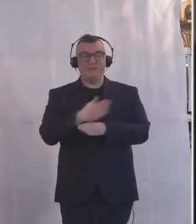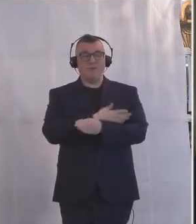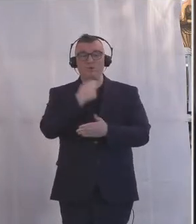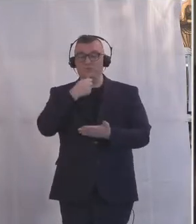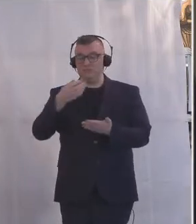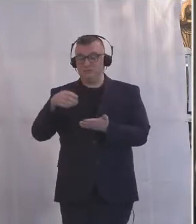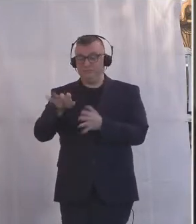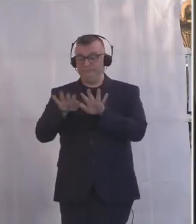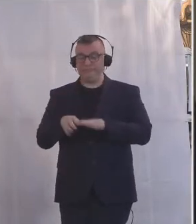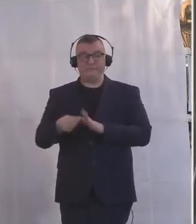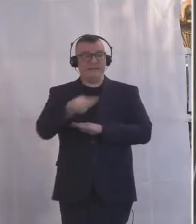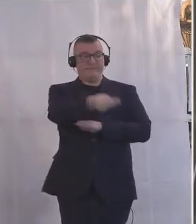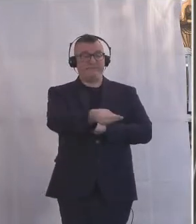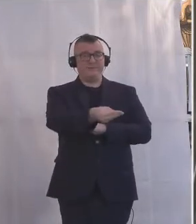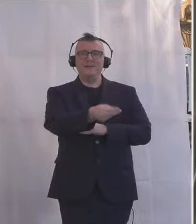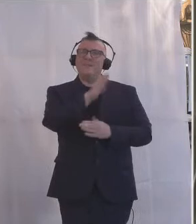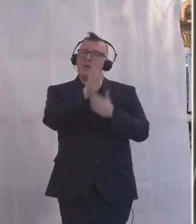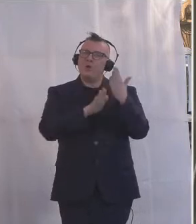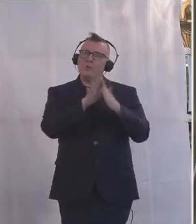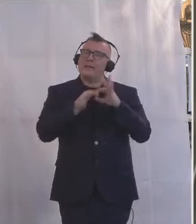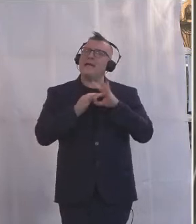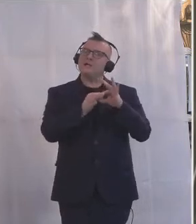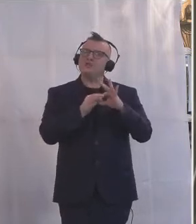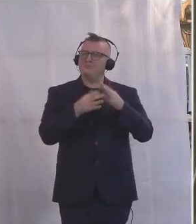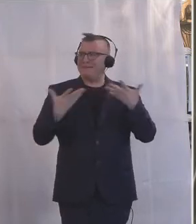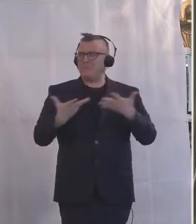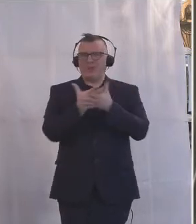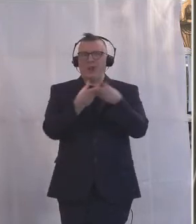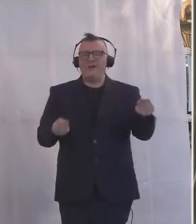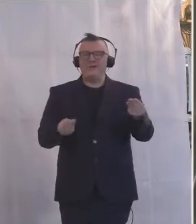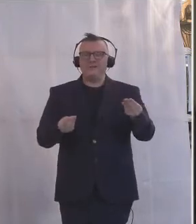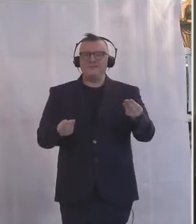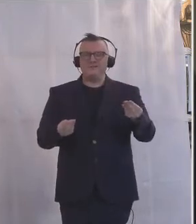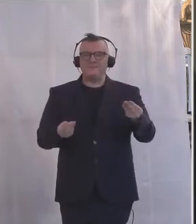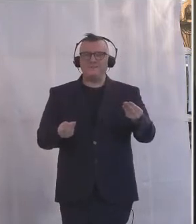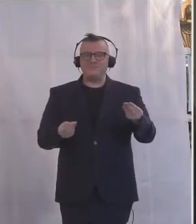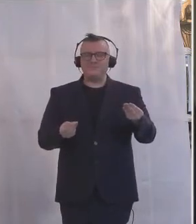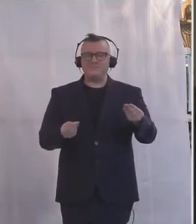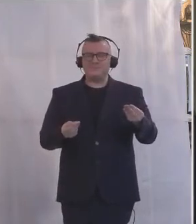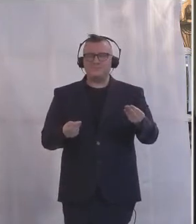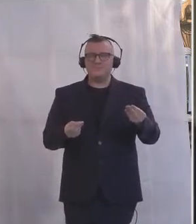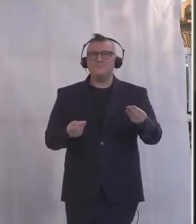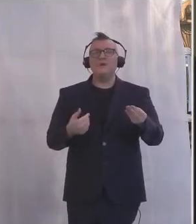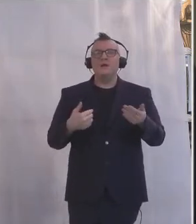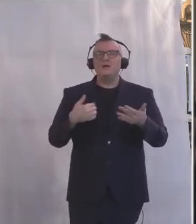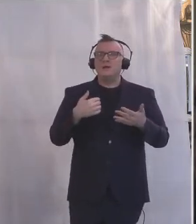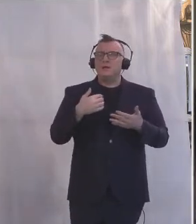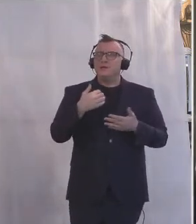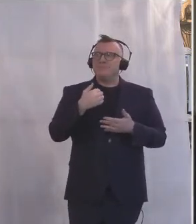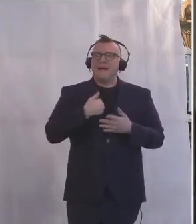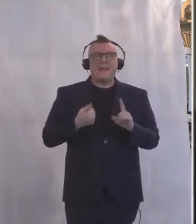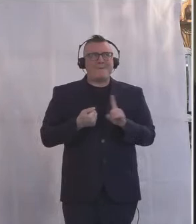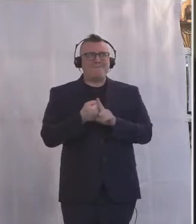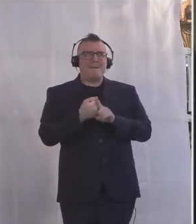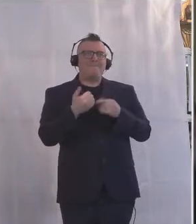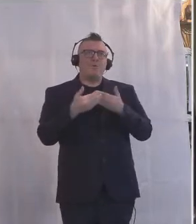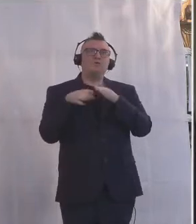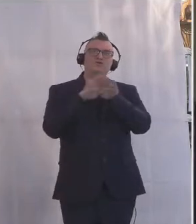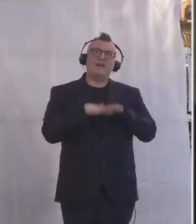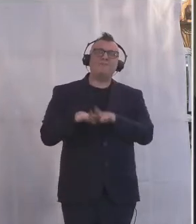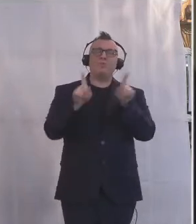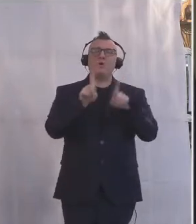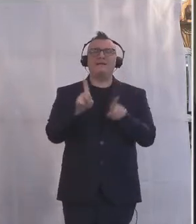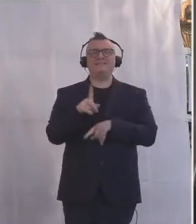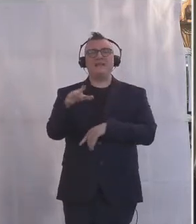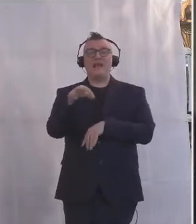know, there was all of that human connection, which we've kind of lost. So I think it is about my impact really on the wider scale is enabling